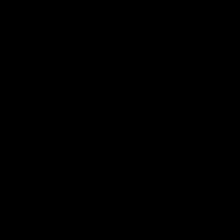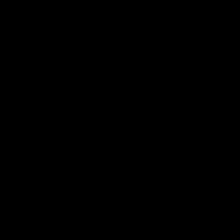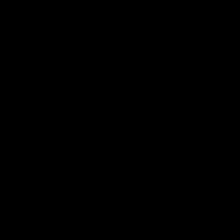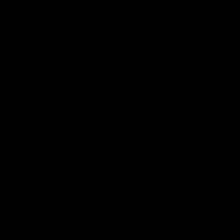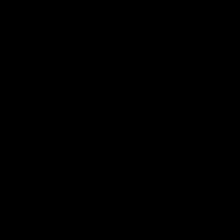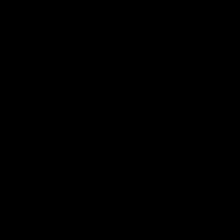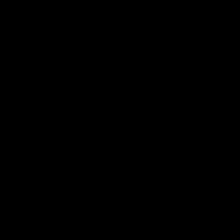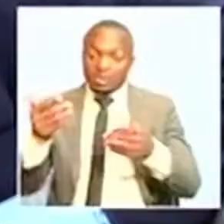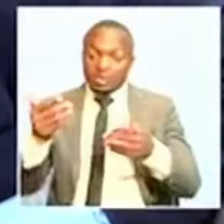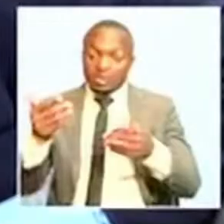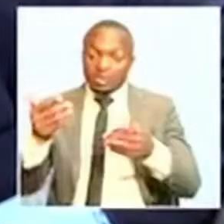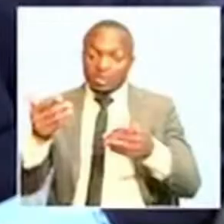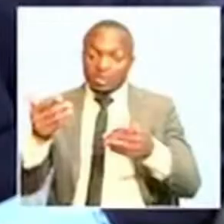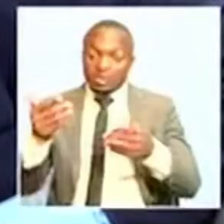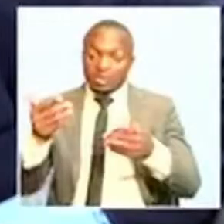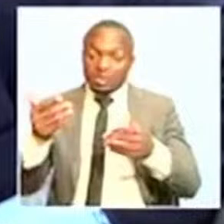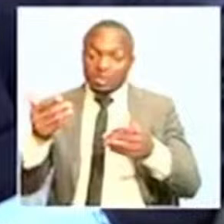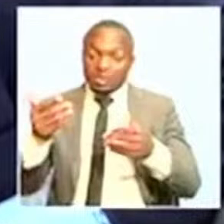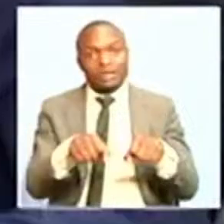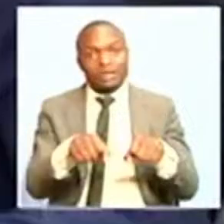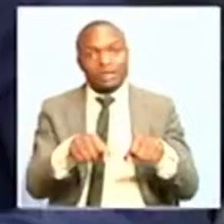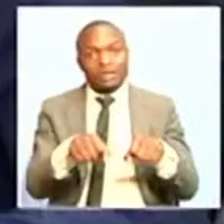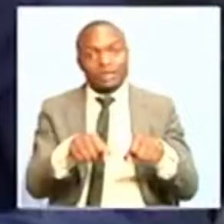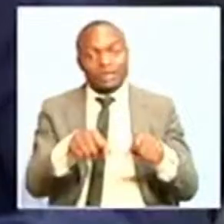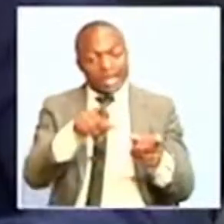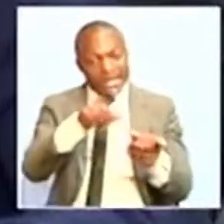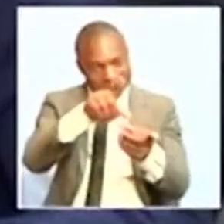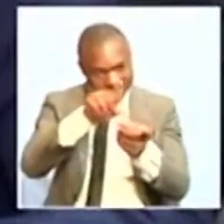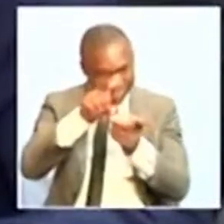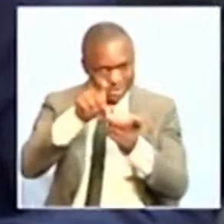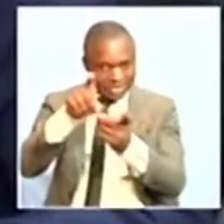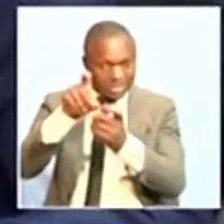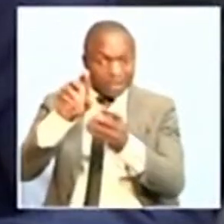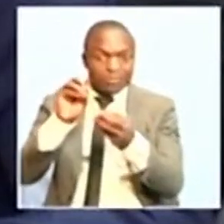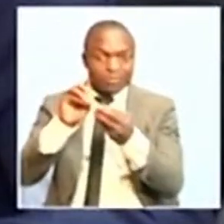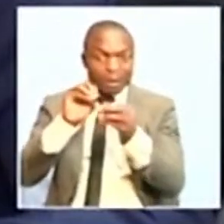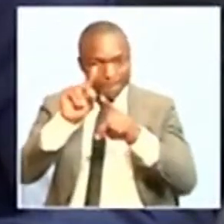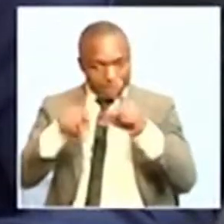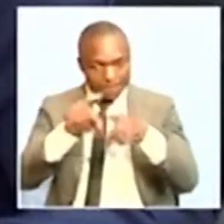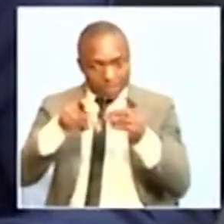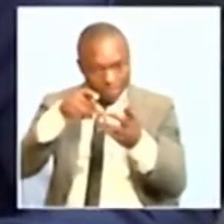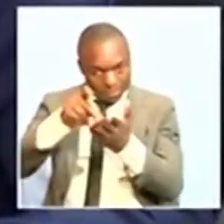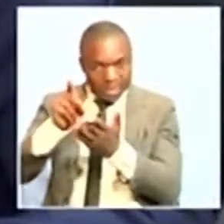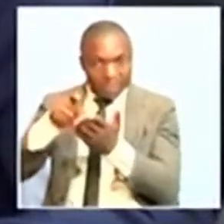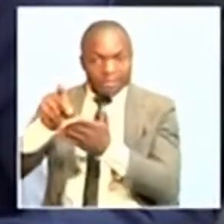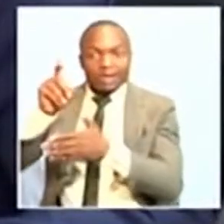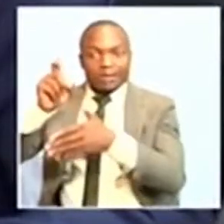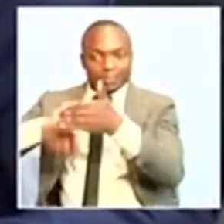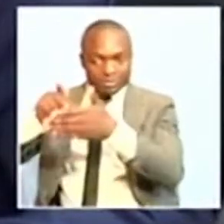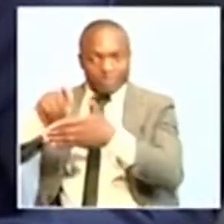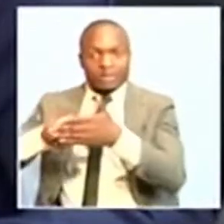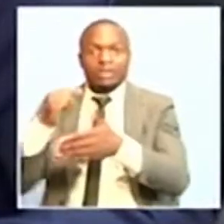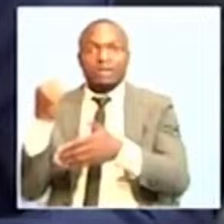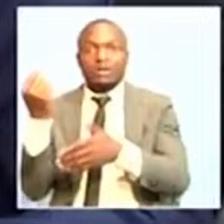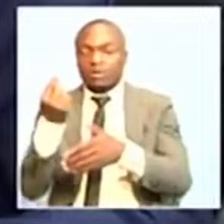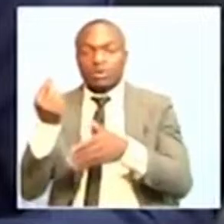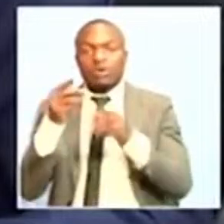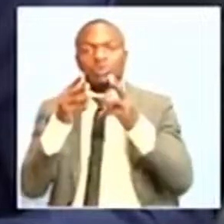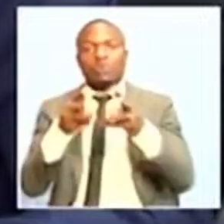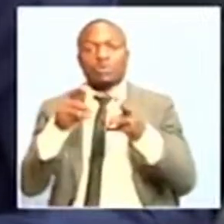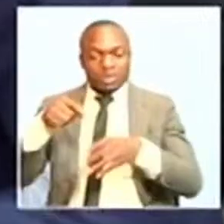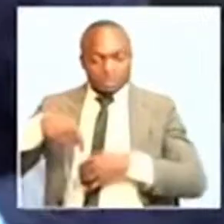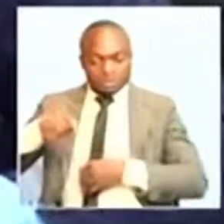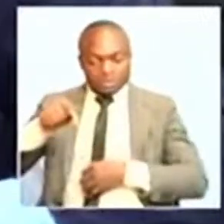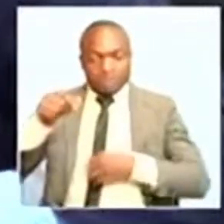that we are able to more people to pay tax, because that's the only way it can be sustainable to